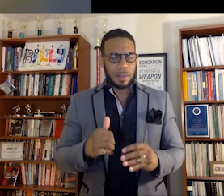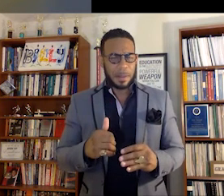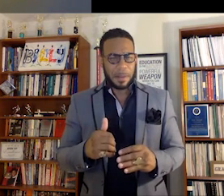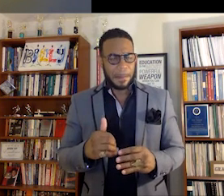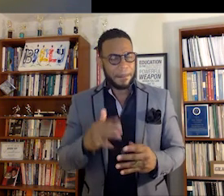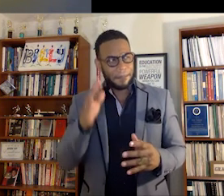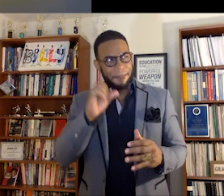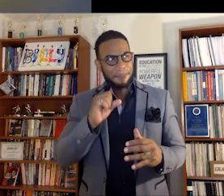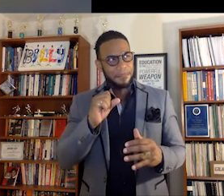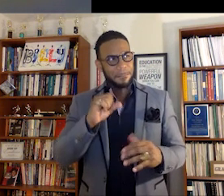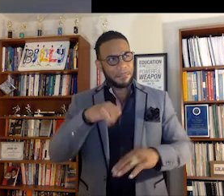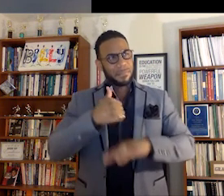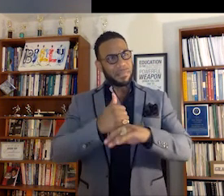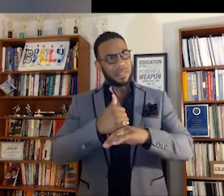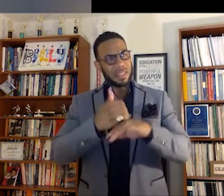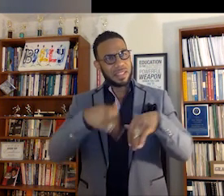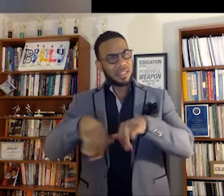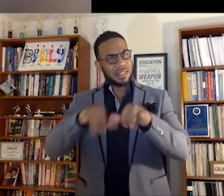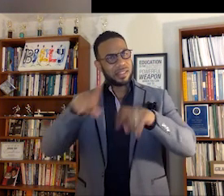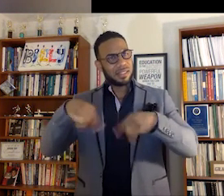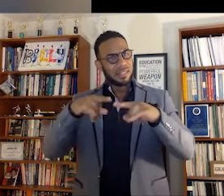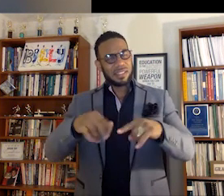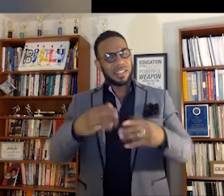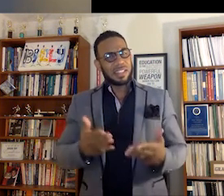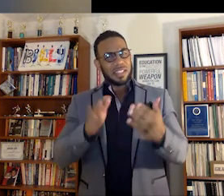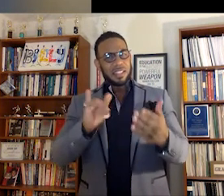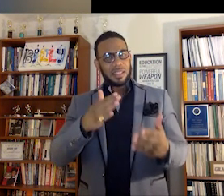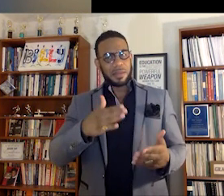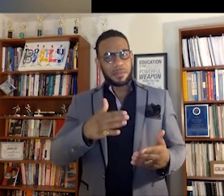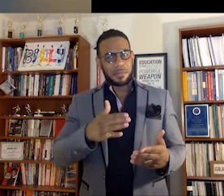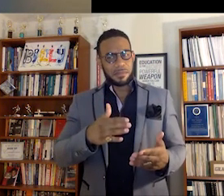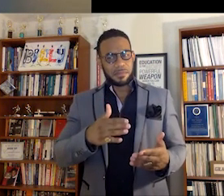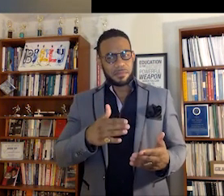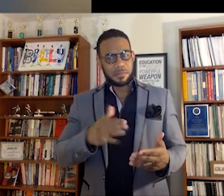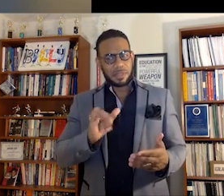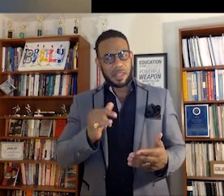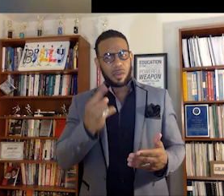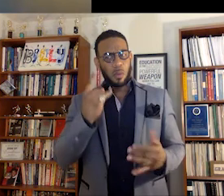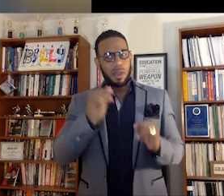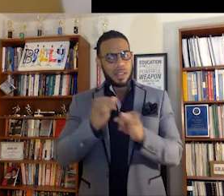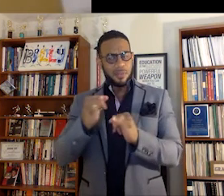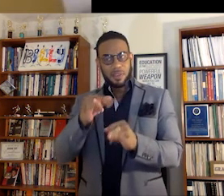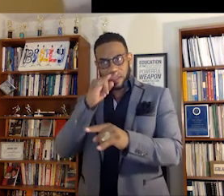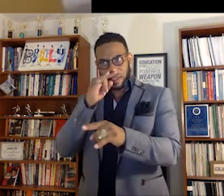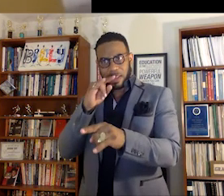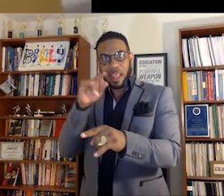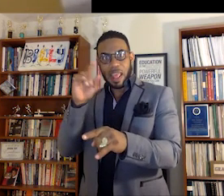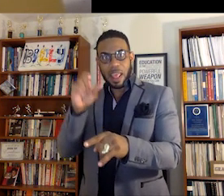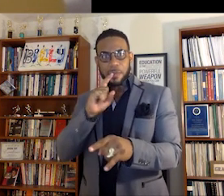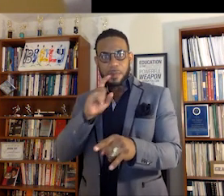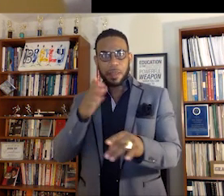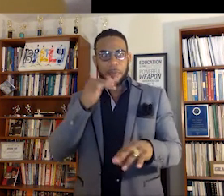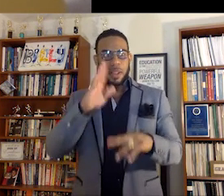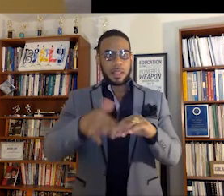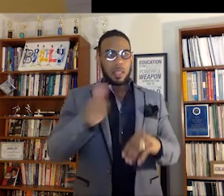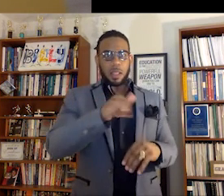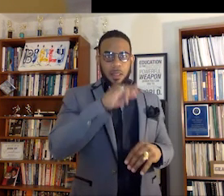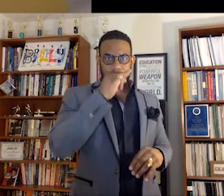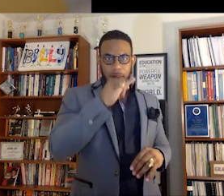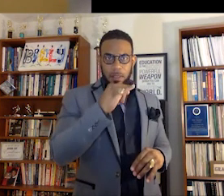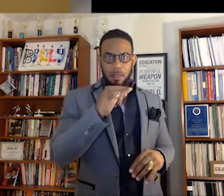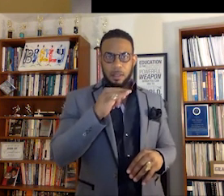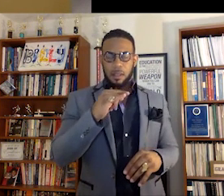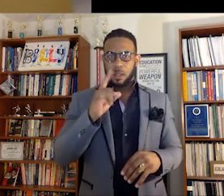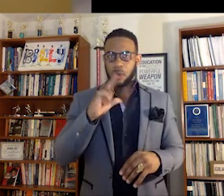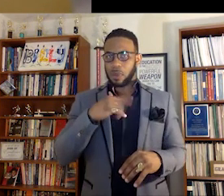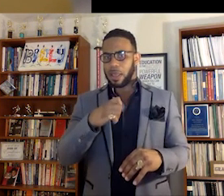I guess, solidify the status quo that suggests that that one individual kid has to be better than the other kids, and we have